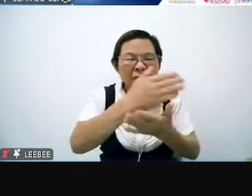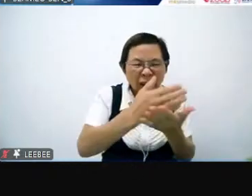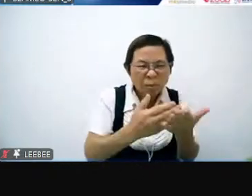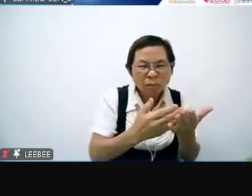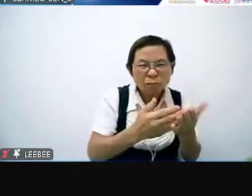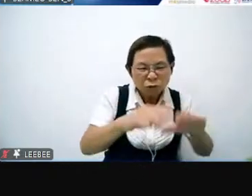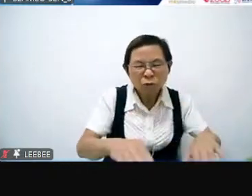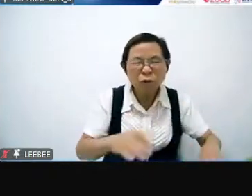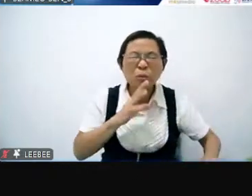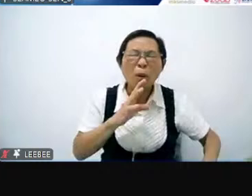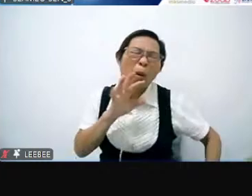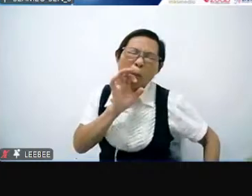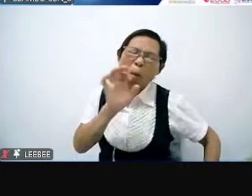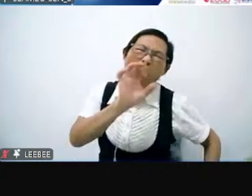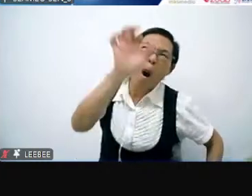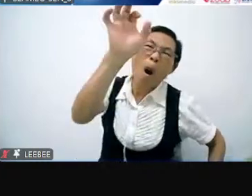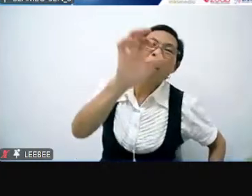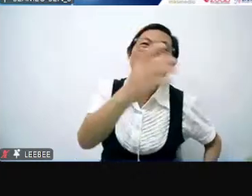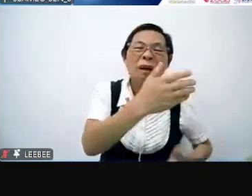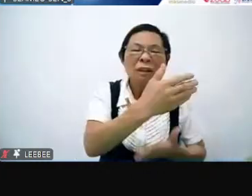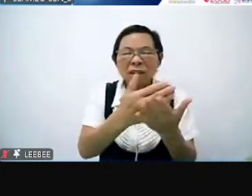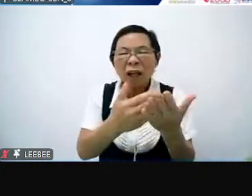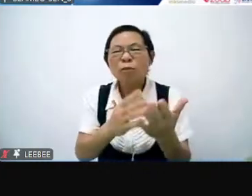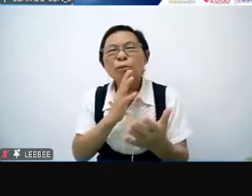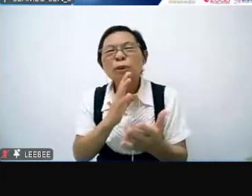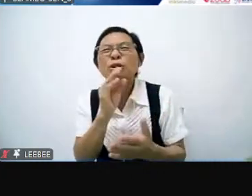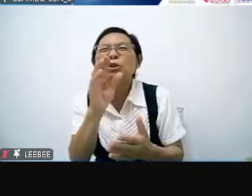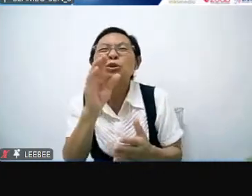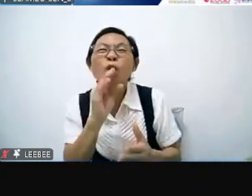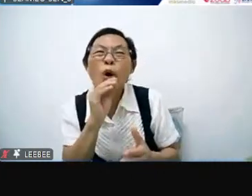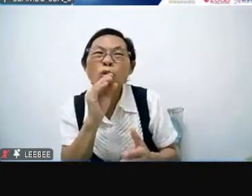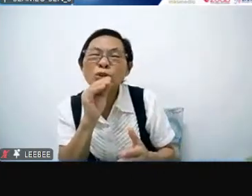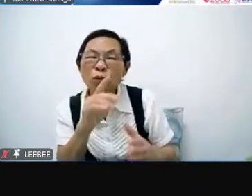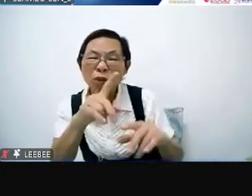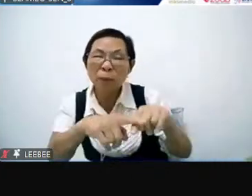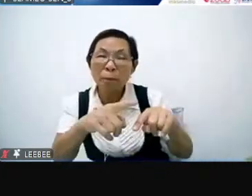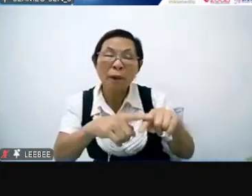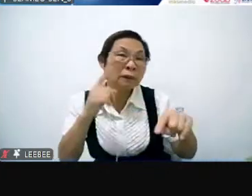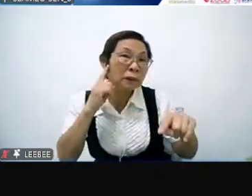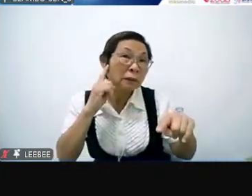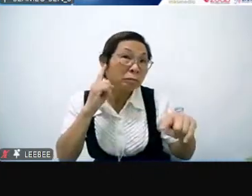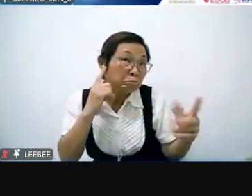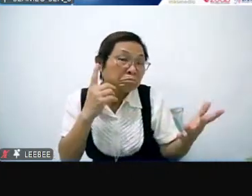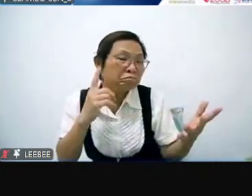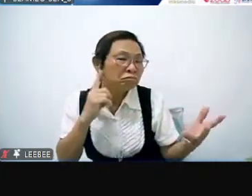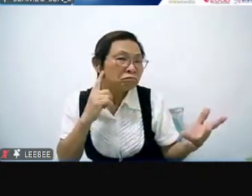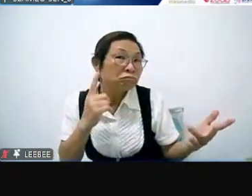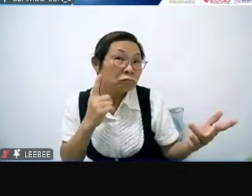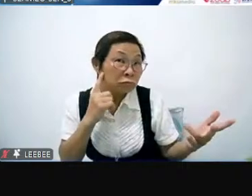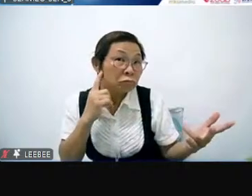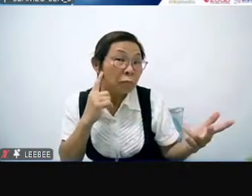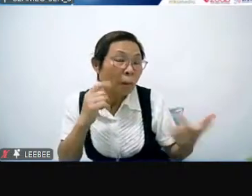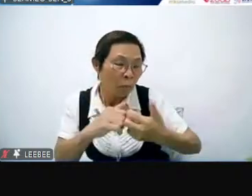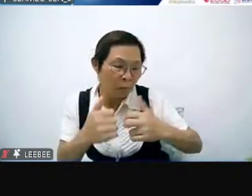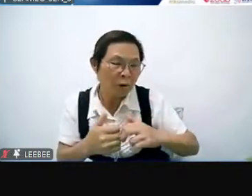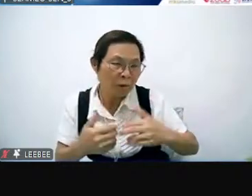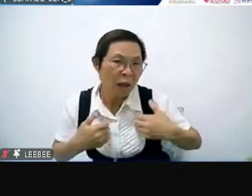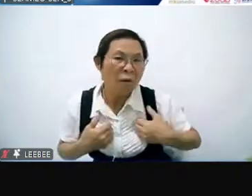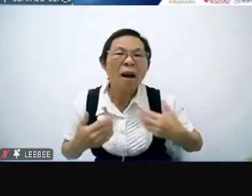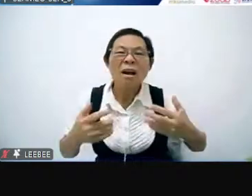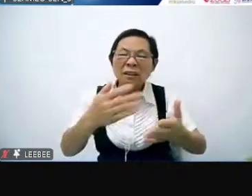loudly, and some will speak very softly, depends on the type of hearing loss that they have. Some also will